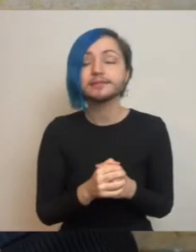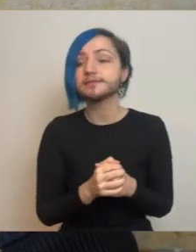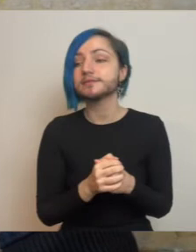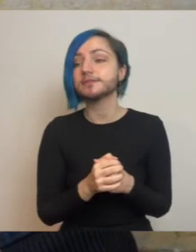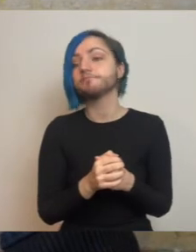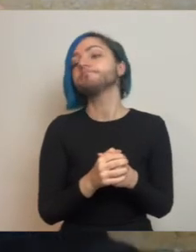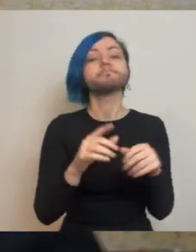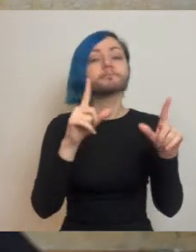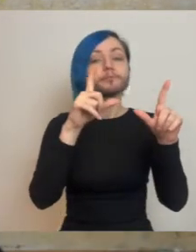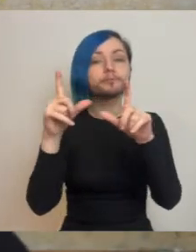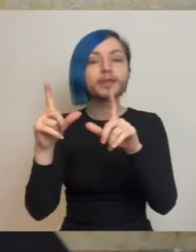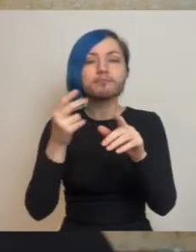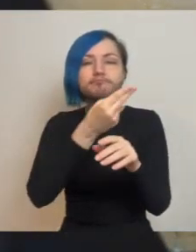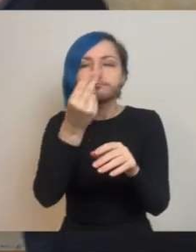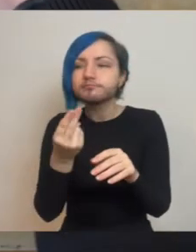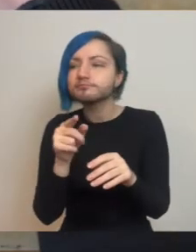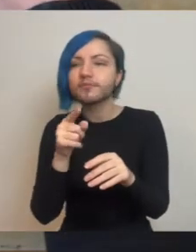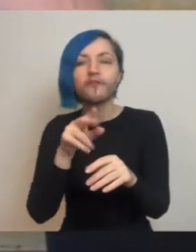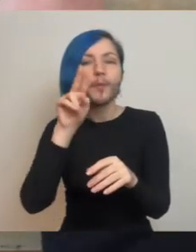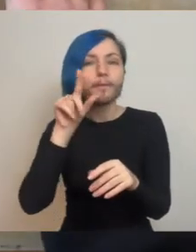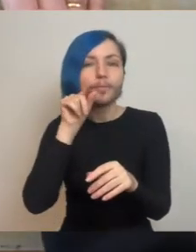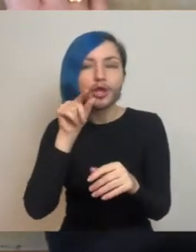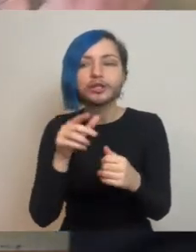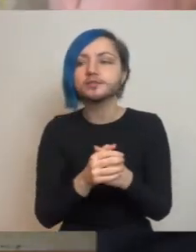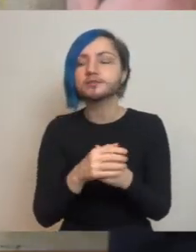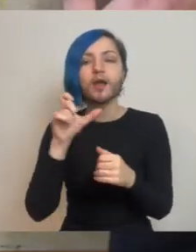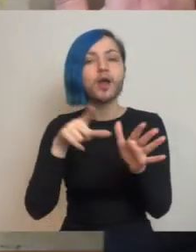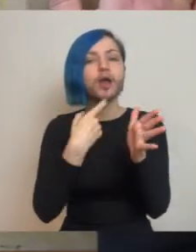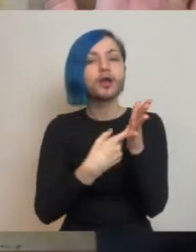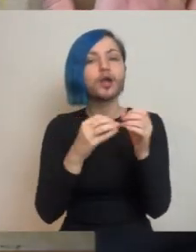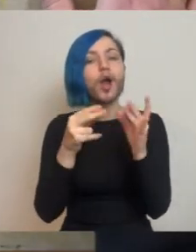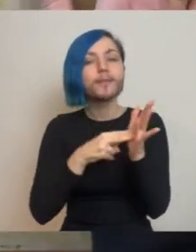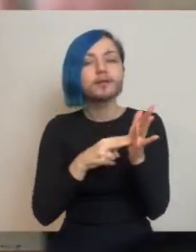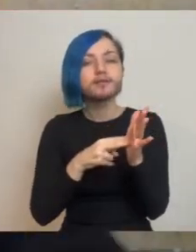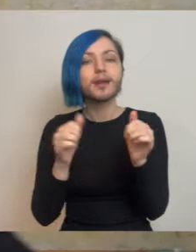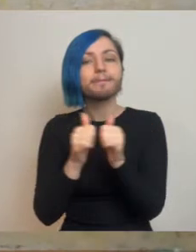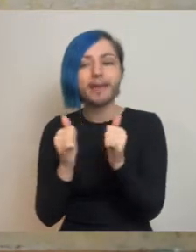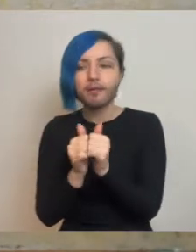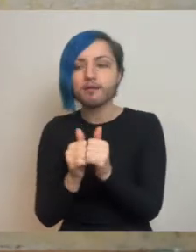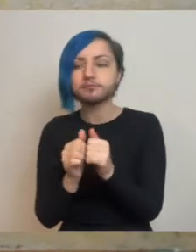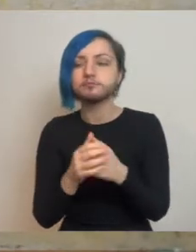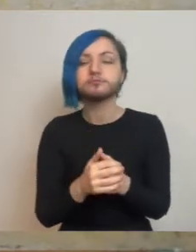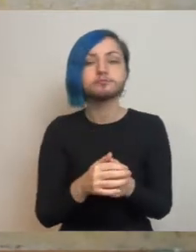the images of birds, I have carbon paper, I have a pencil,